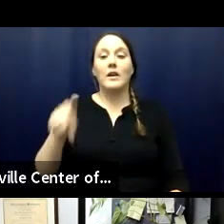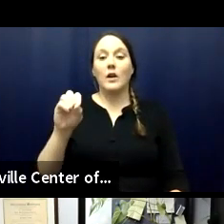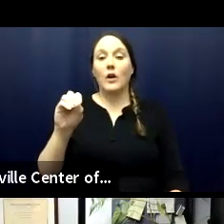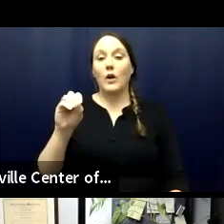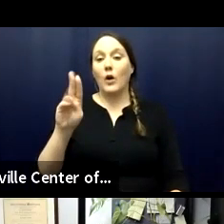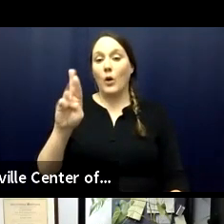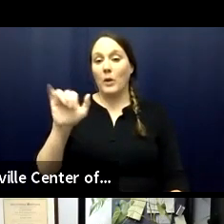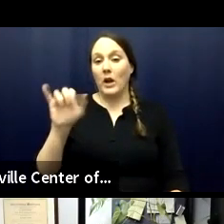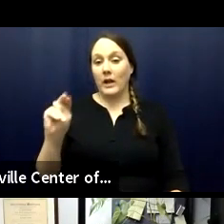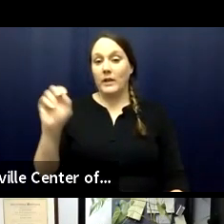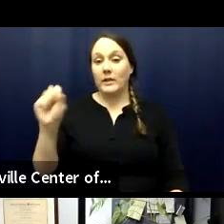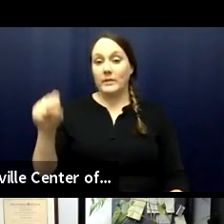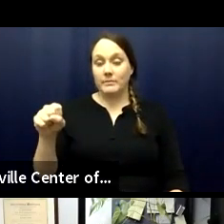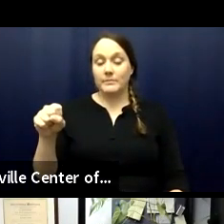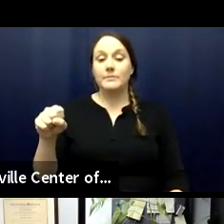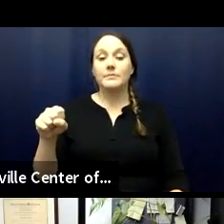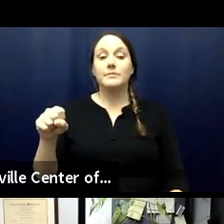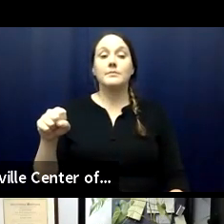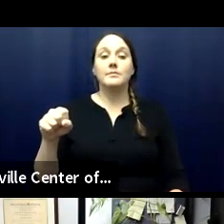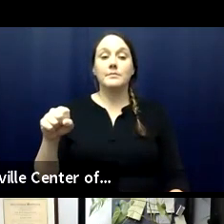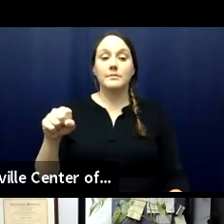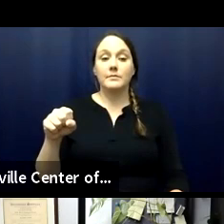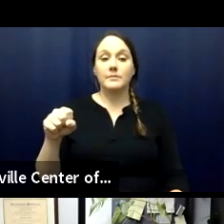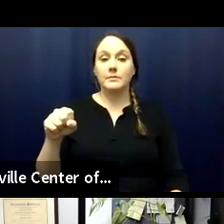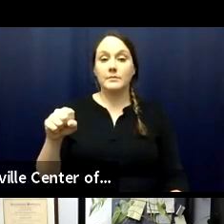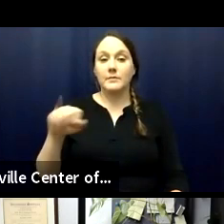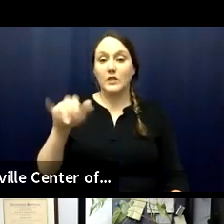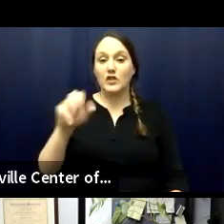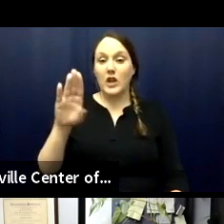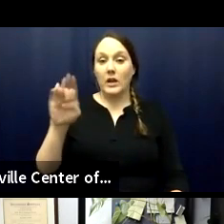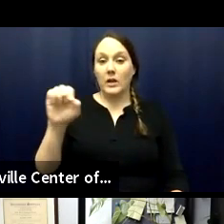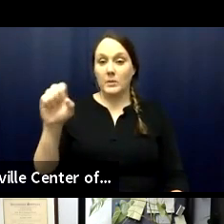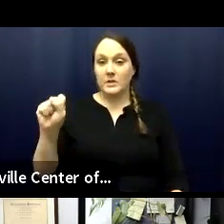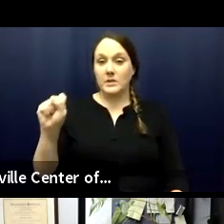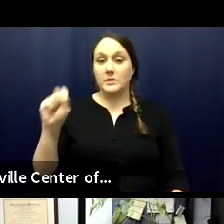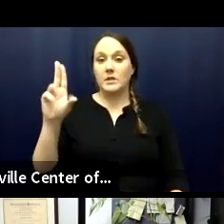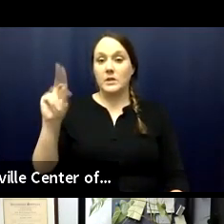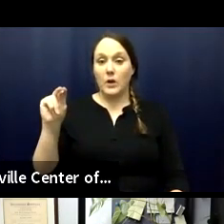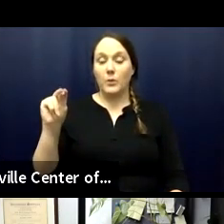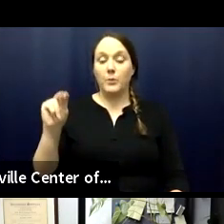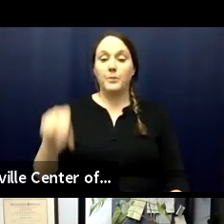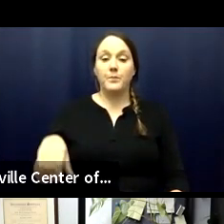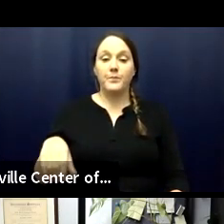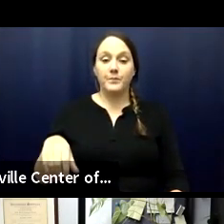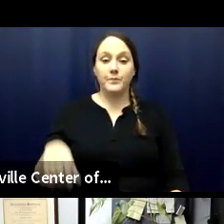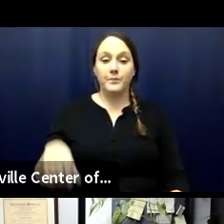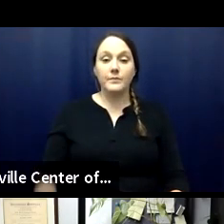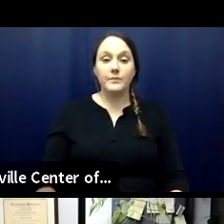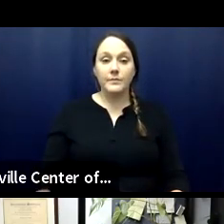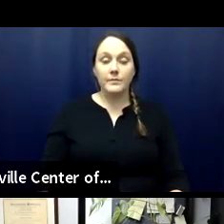O'Brien? Yes. Mayor Jacobs? No.